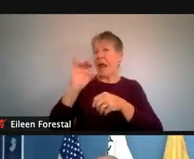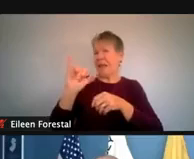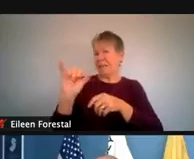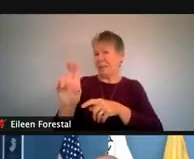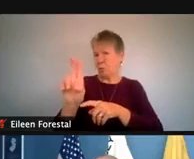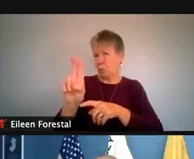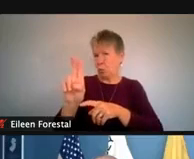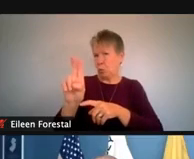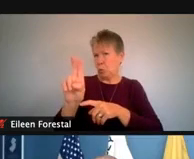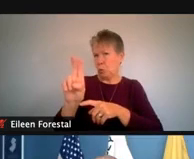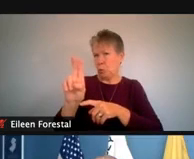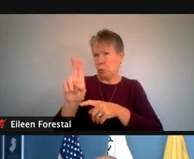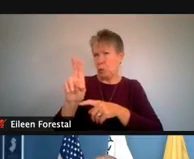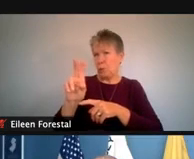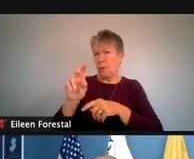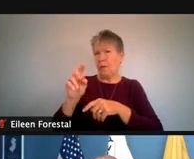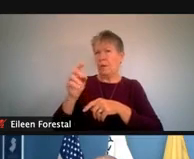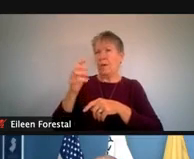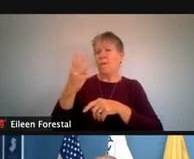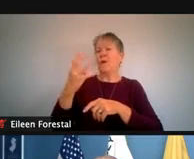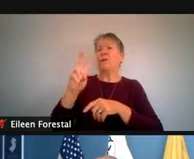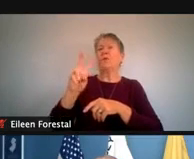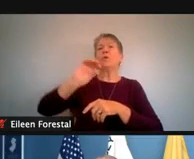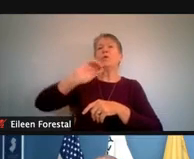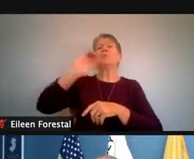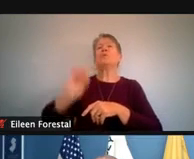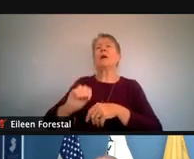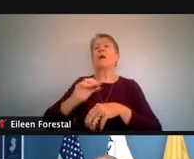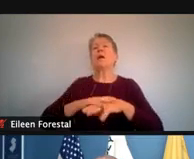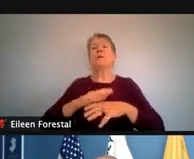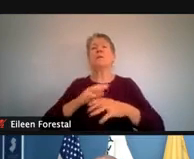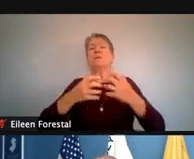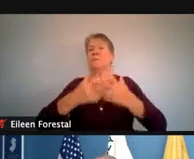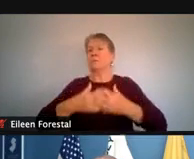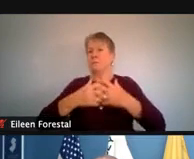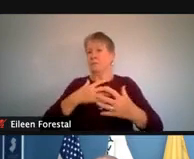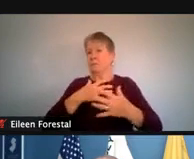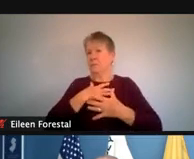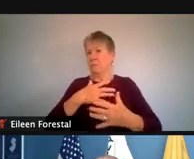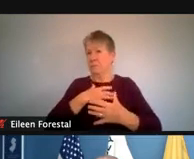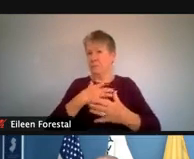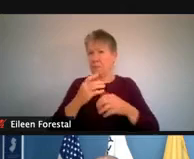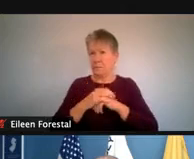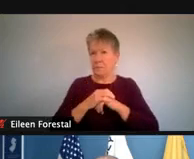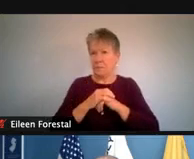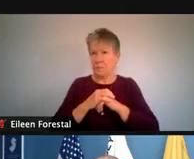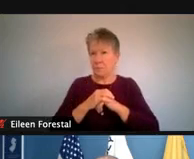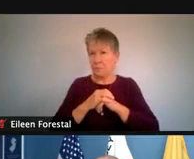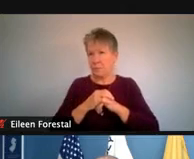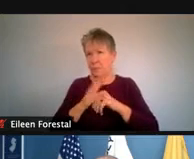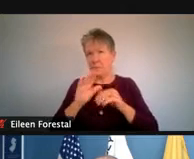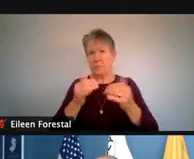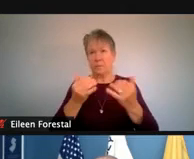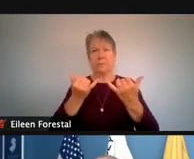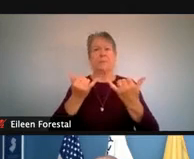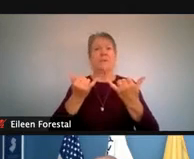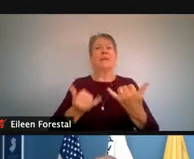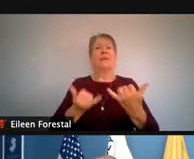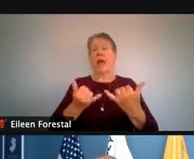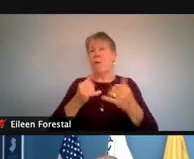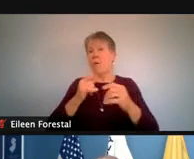ventilators. Hospitals are reporting that the conversion rate from persons under investigation to positive is